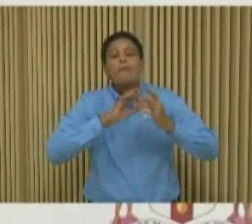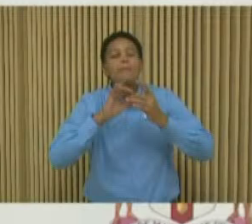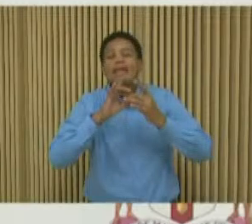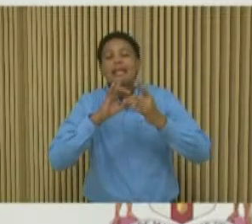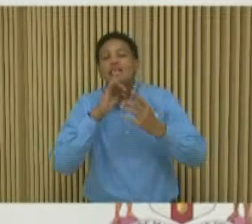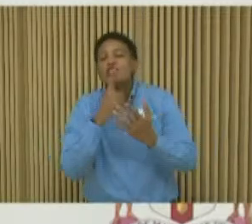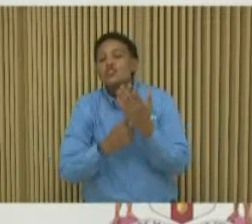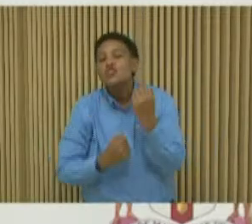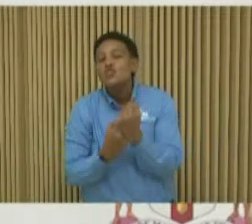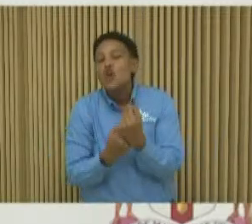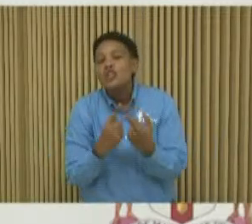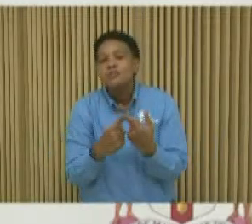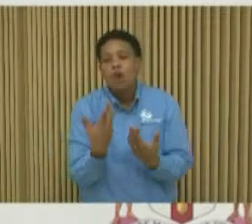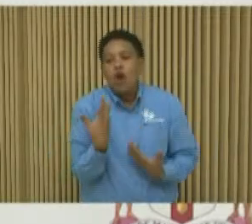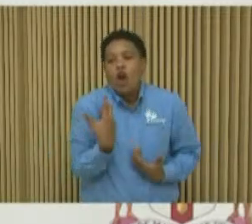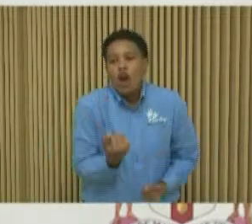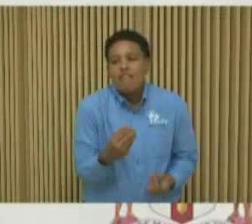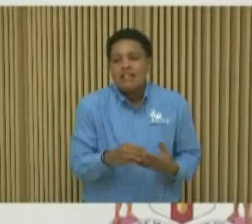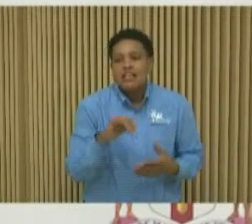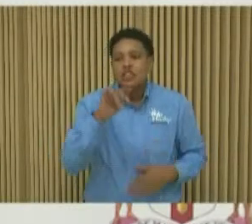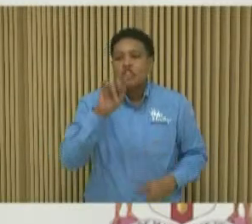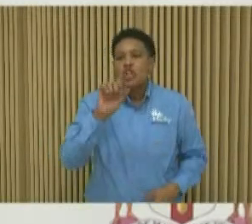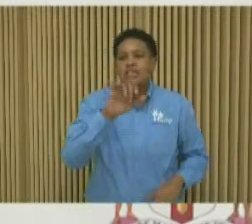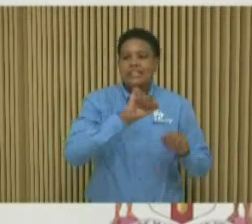and confidence in the justice system.